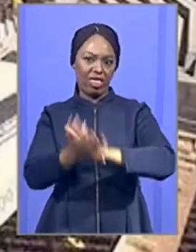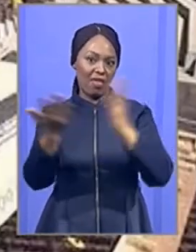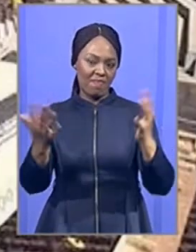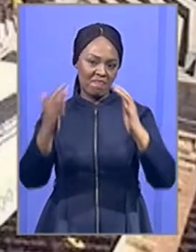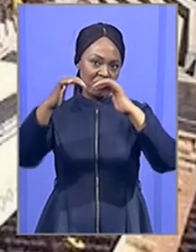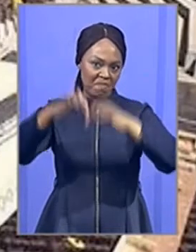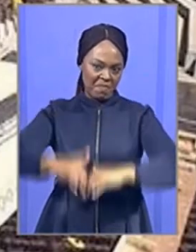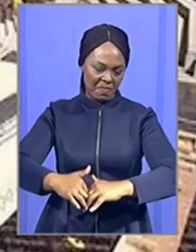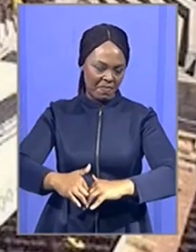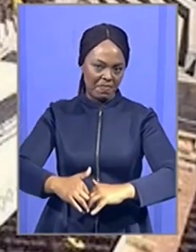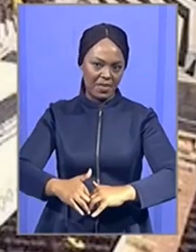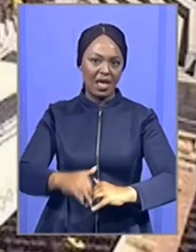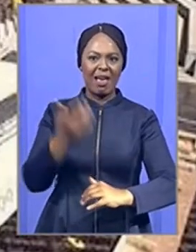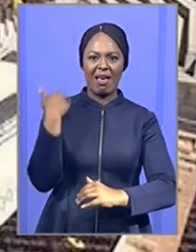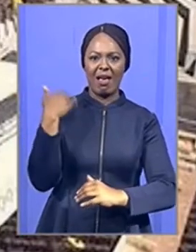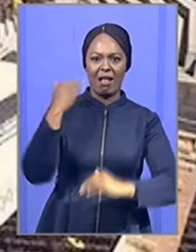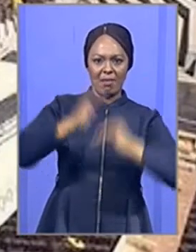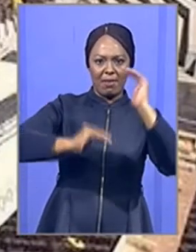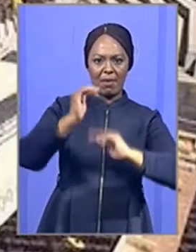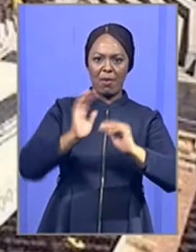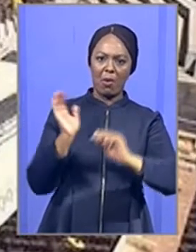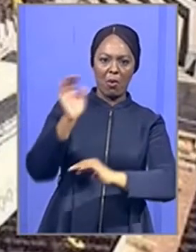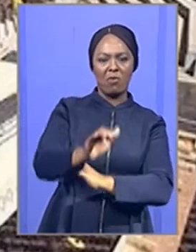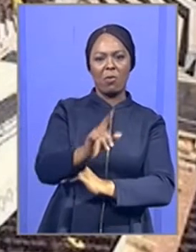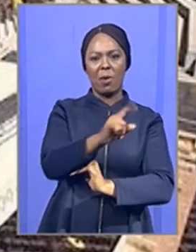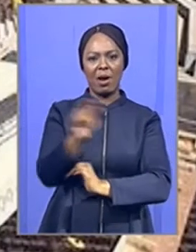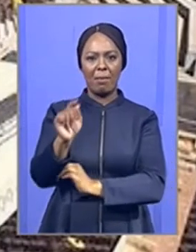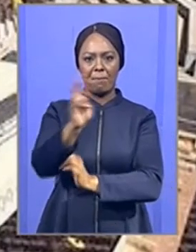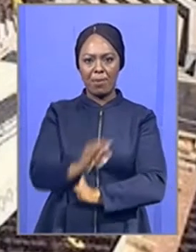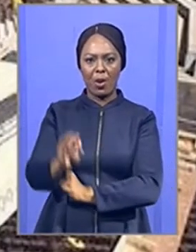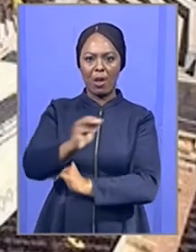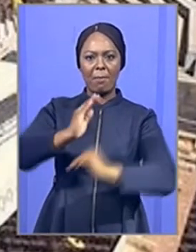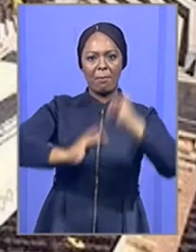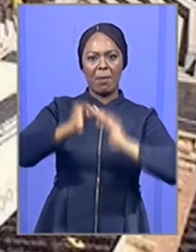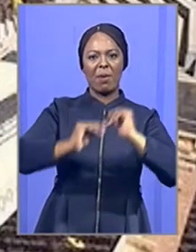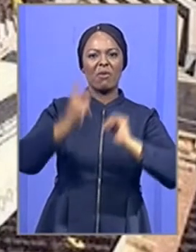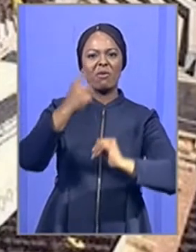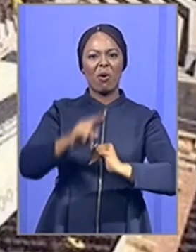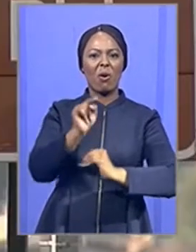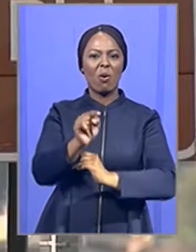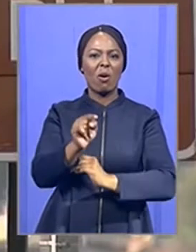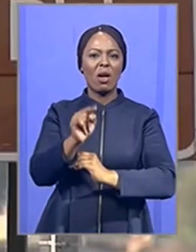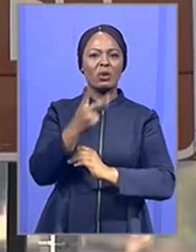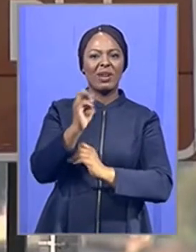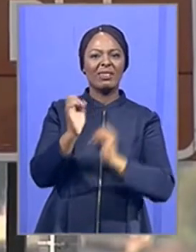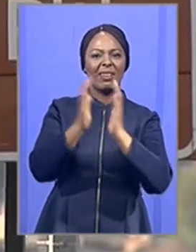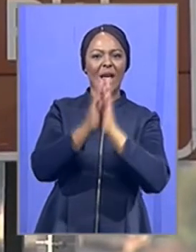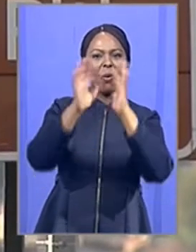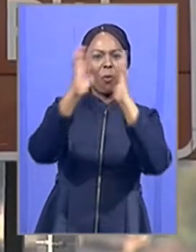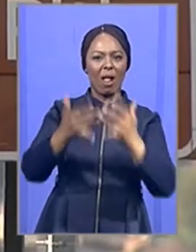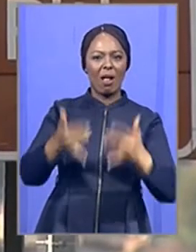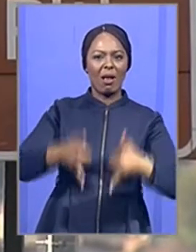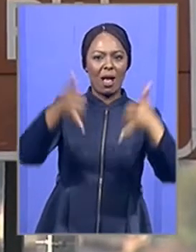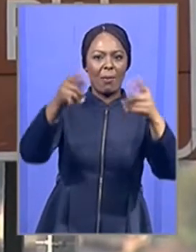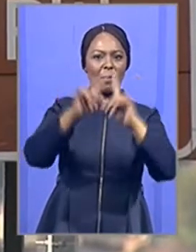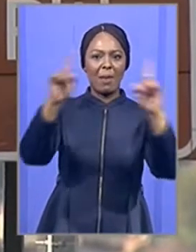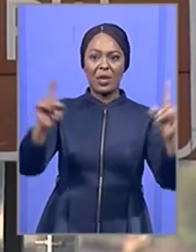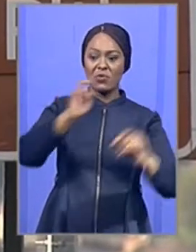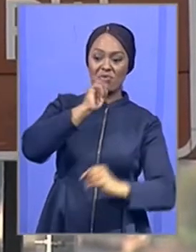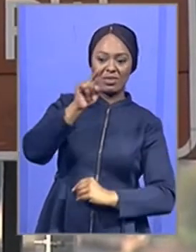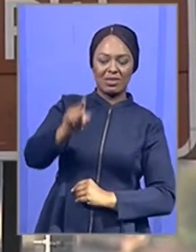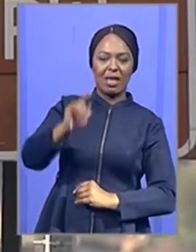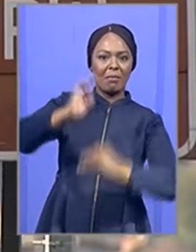la bakangwa ka dimilione di feta 100 go baakanyetsa metshameko ya lefatshe ya kgwele ya dinao ka 2010. Fela galaka la dirisiwa